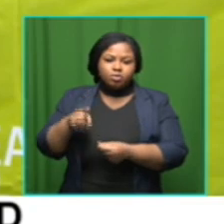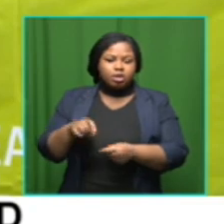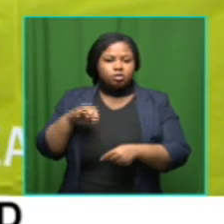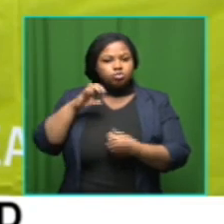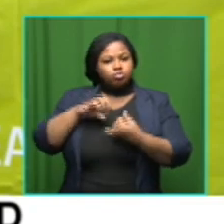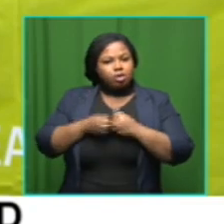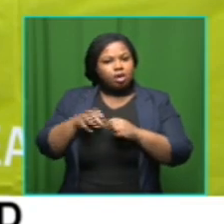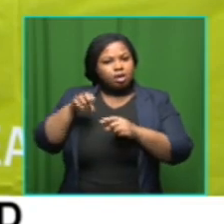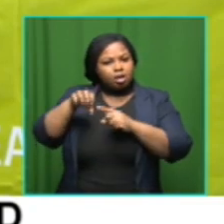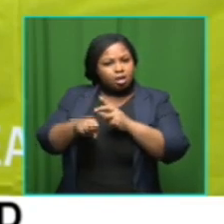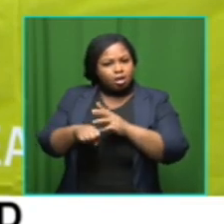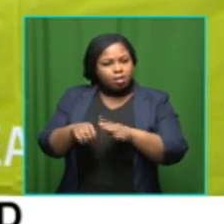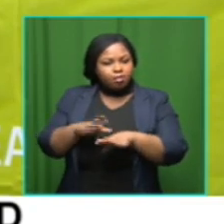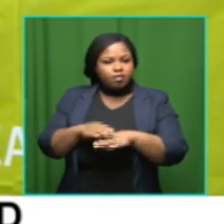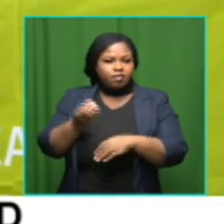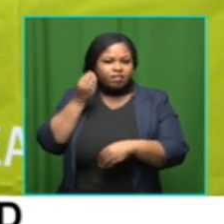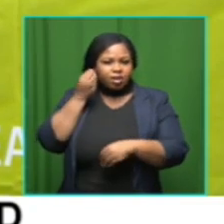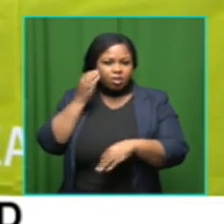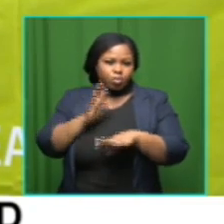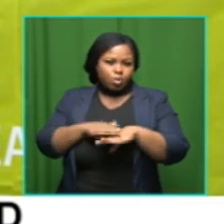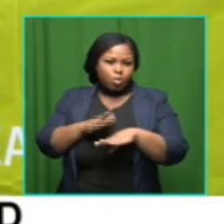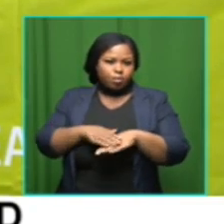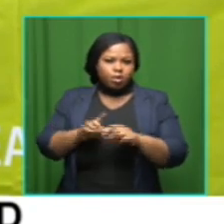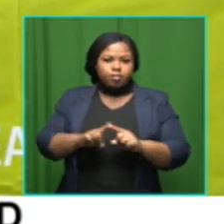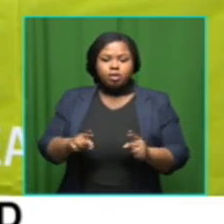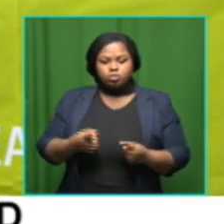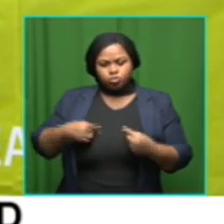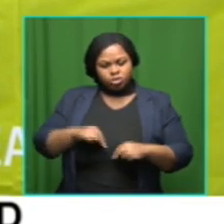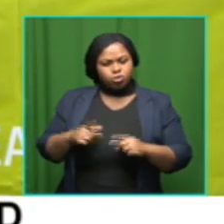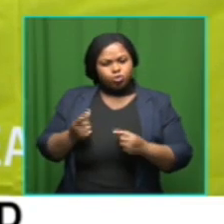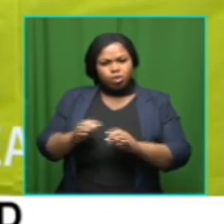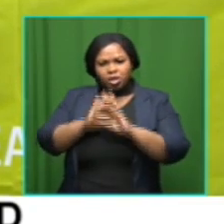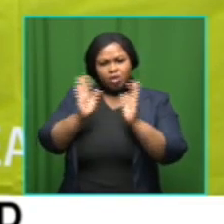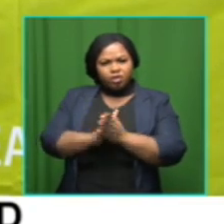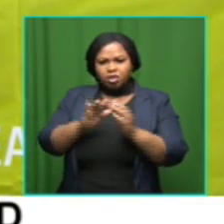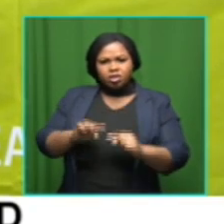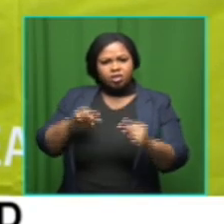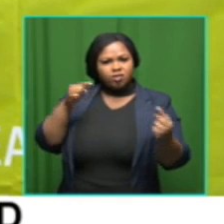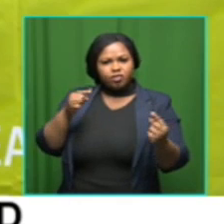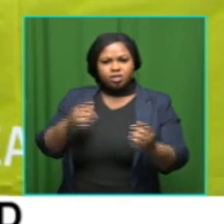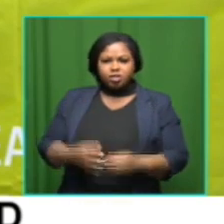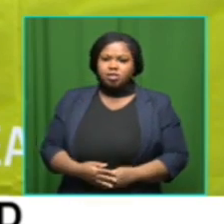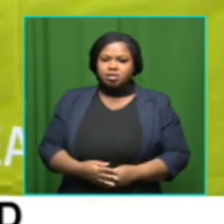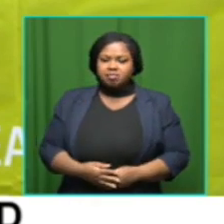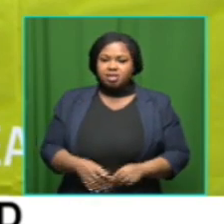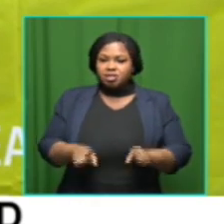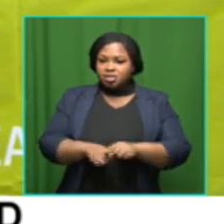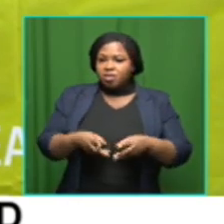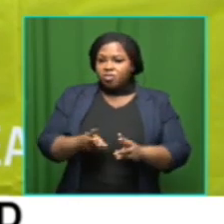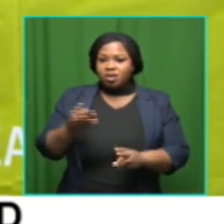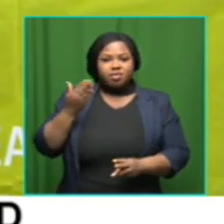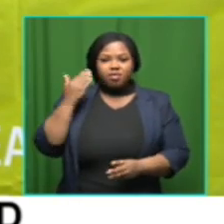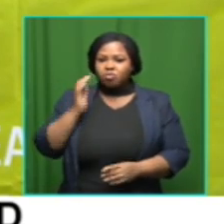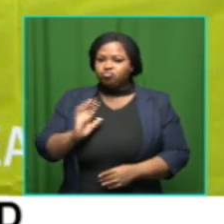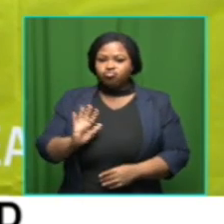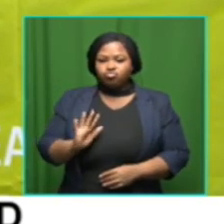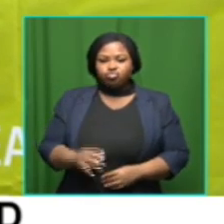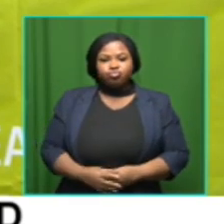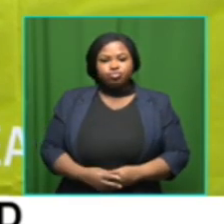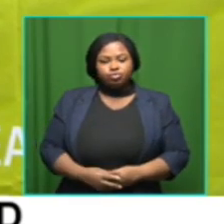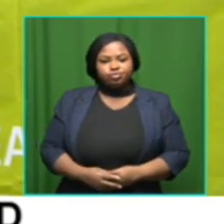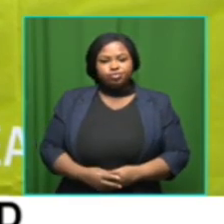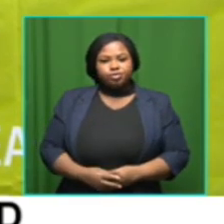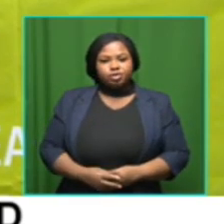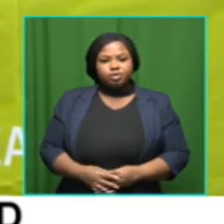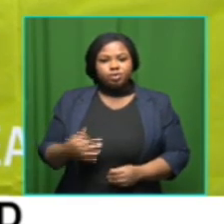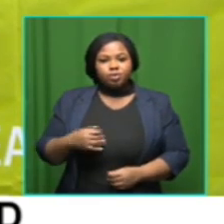out more. But what we're doing is completely different. It's not the way that we've been dealing with the situation. And so that's what is different. I